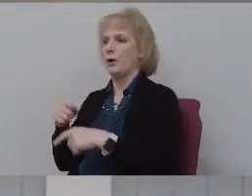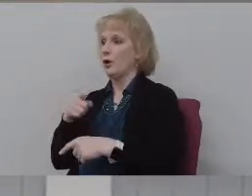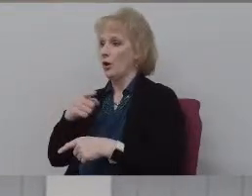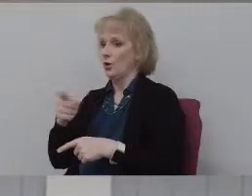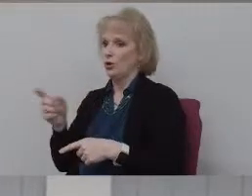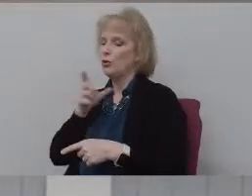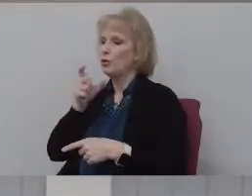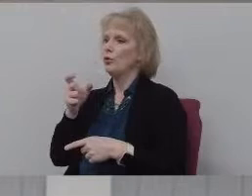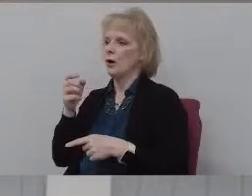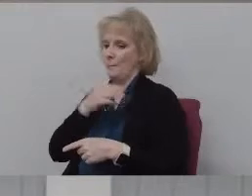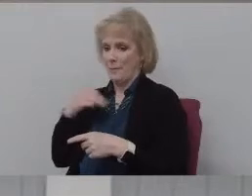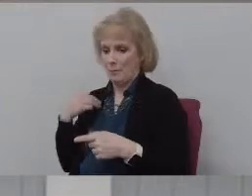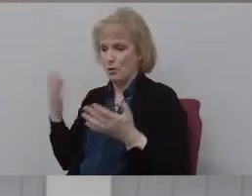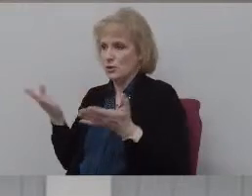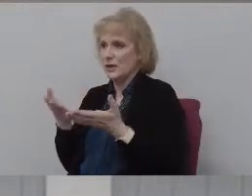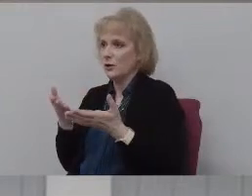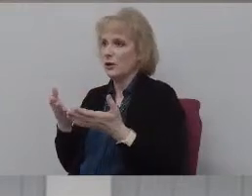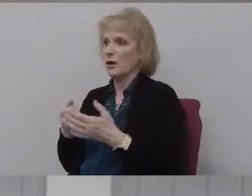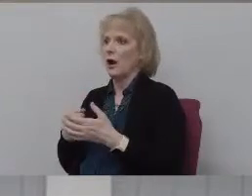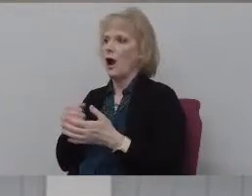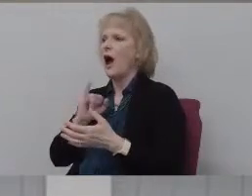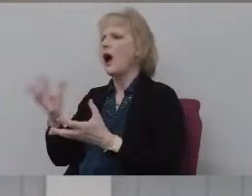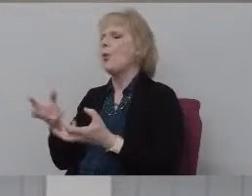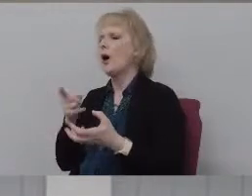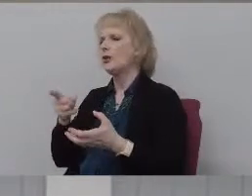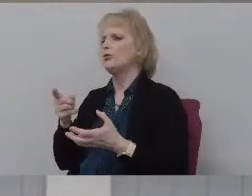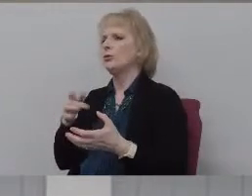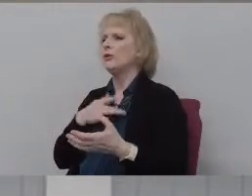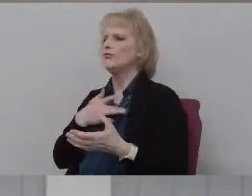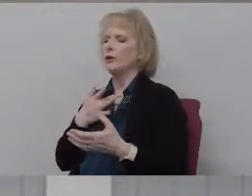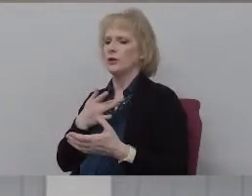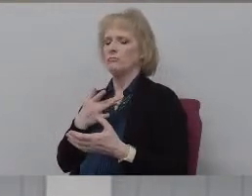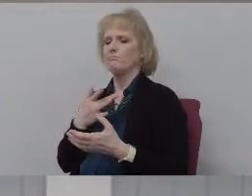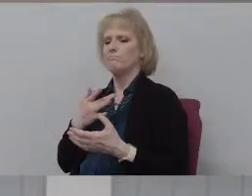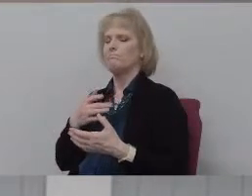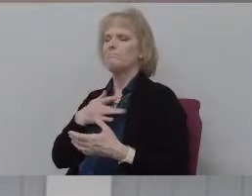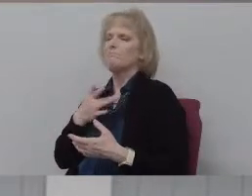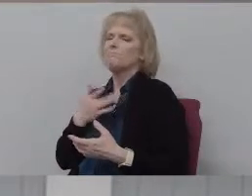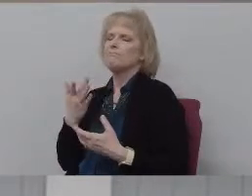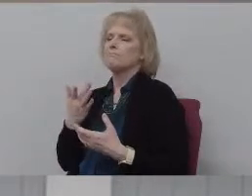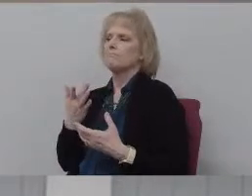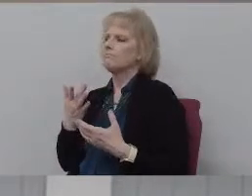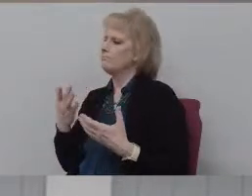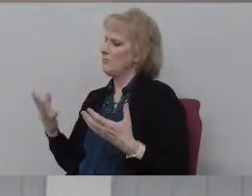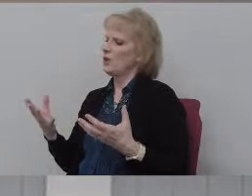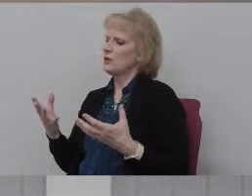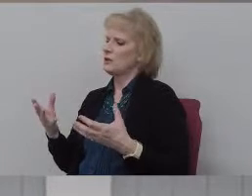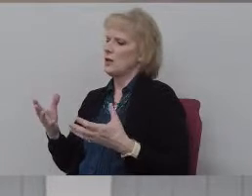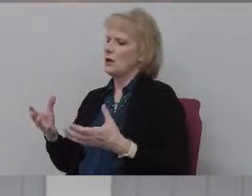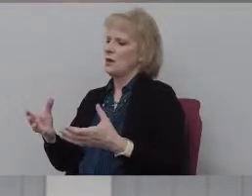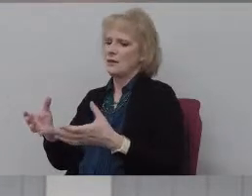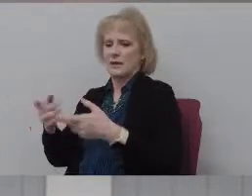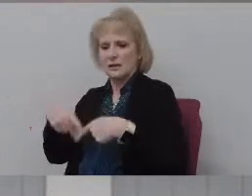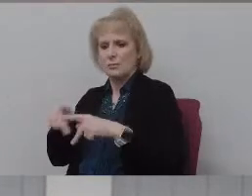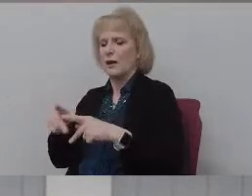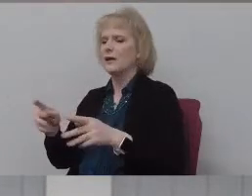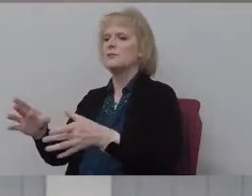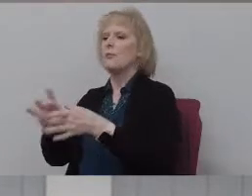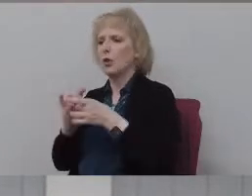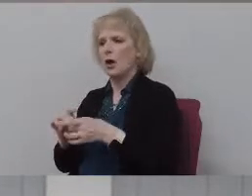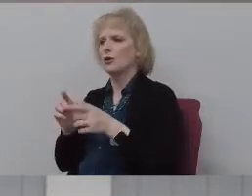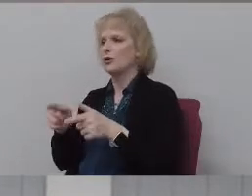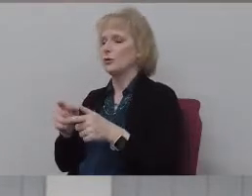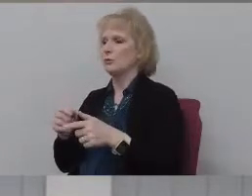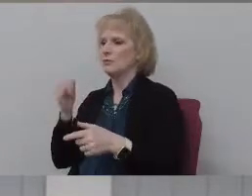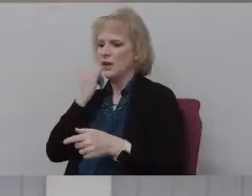are members of Bible Baptist Church in Puyallup, I want you to feel a sense of ownership. I mean, this place belongs to you. If there's something that's